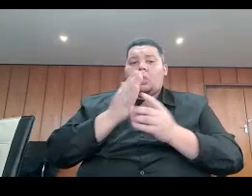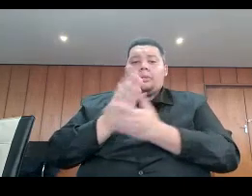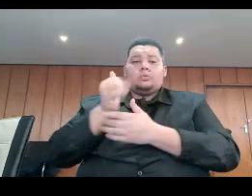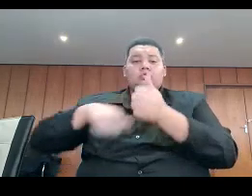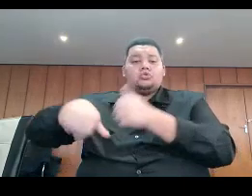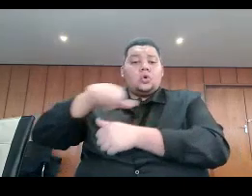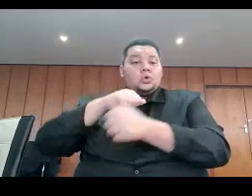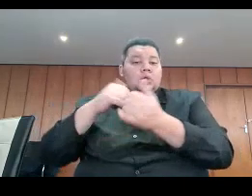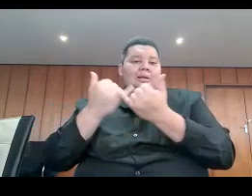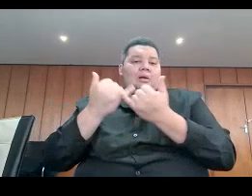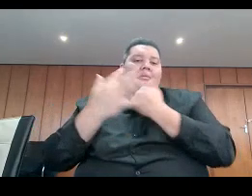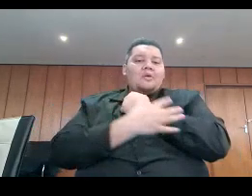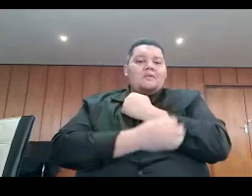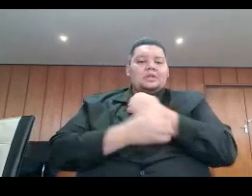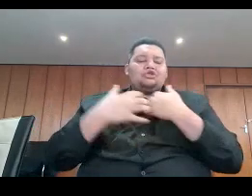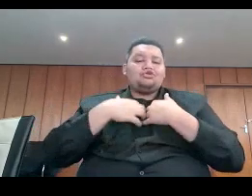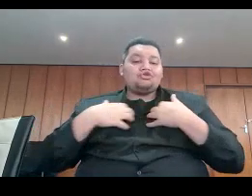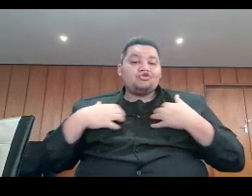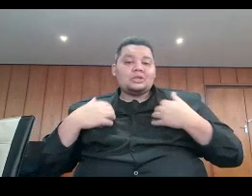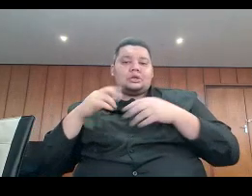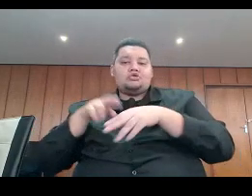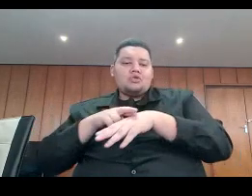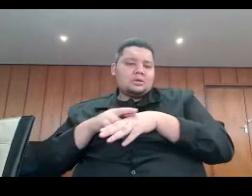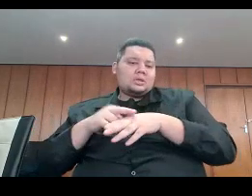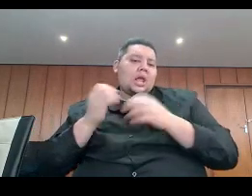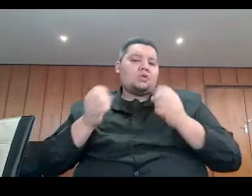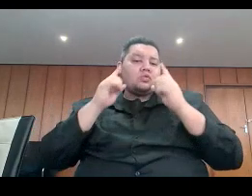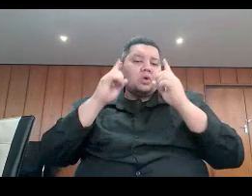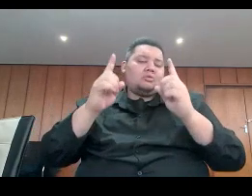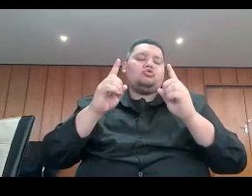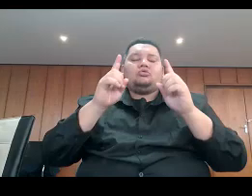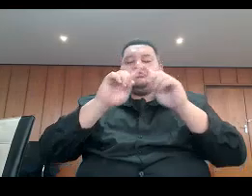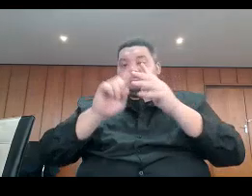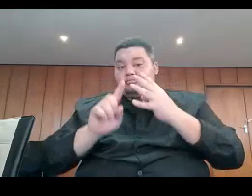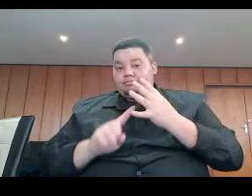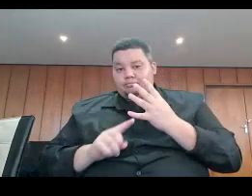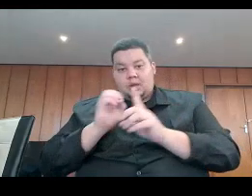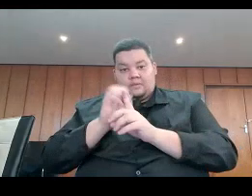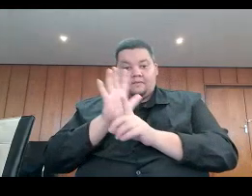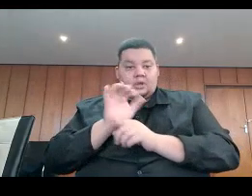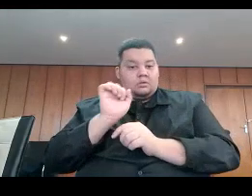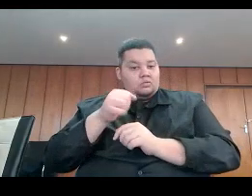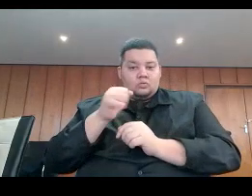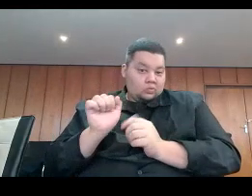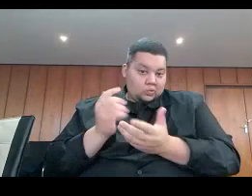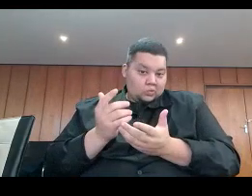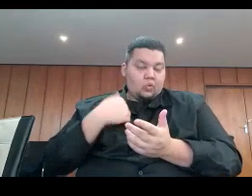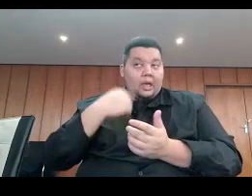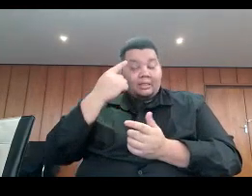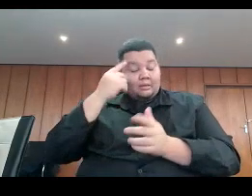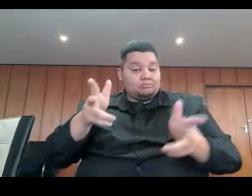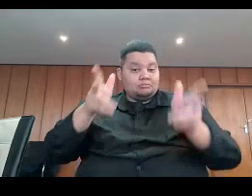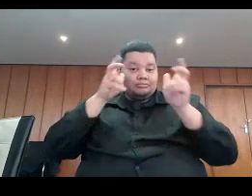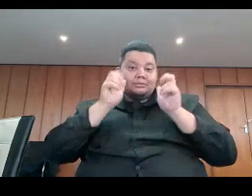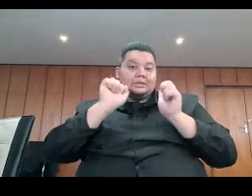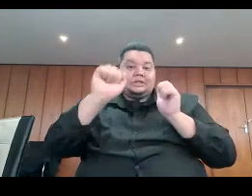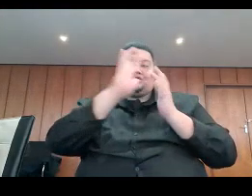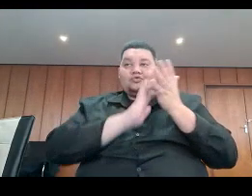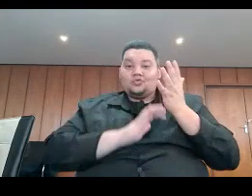poverty, stressful living conditions, racism, education, etc.? And I think from that story and from